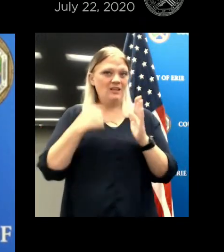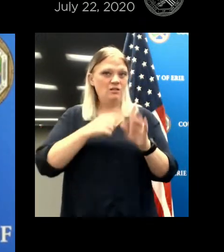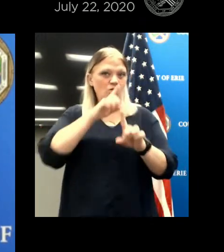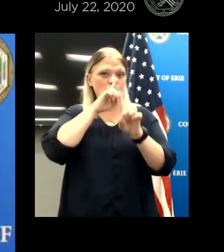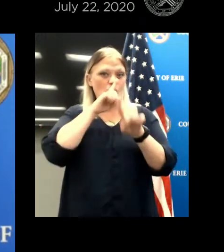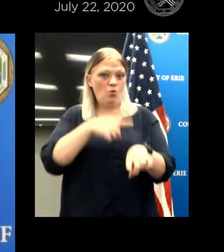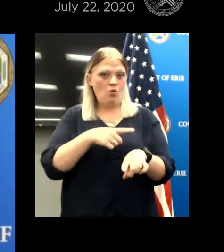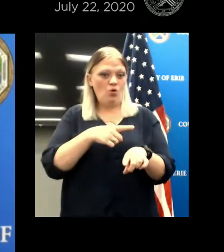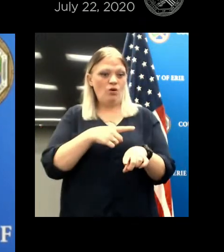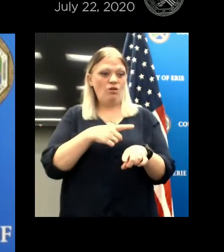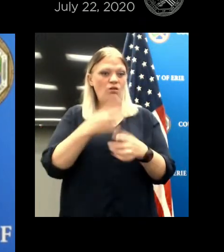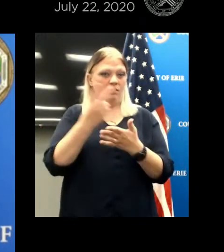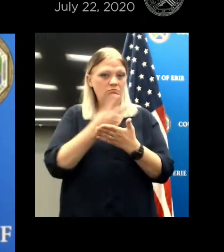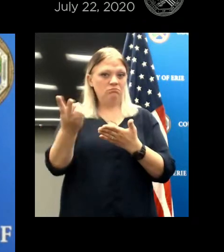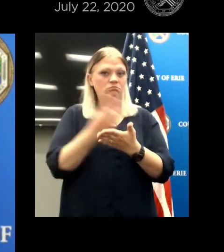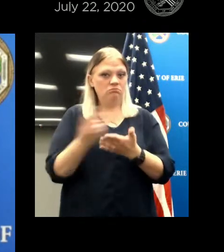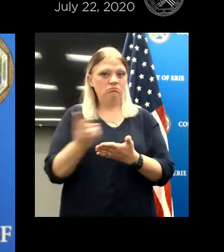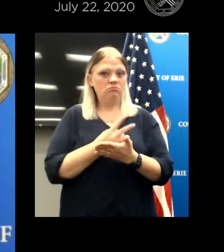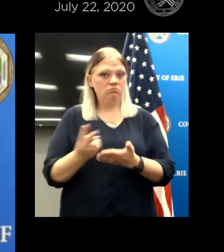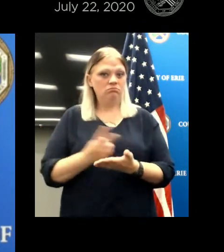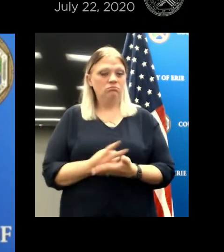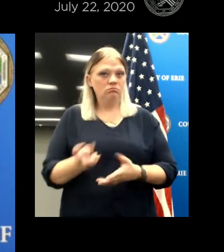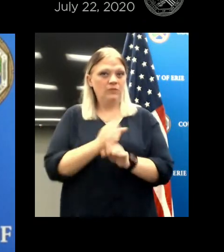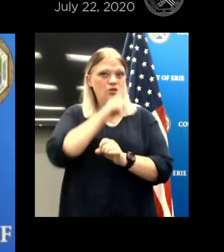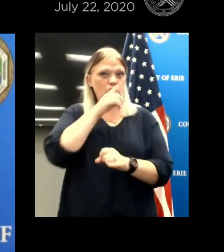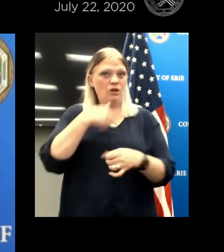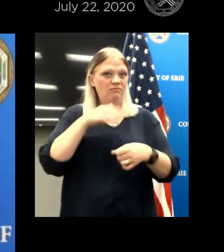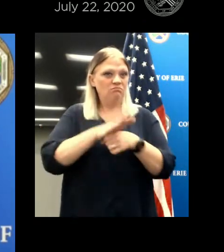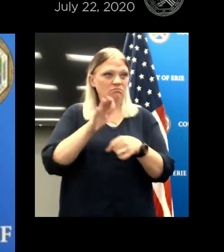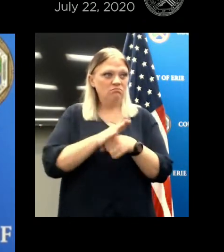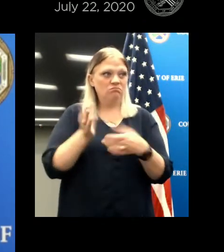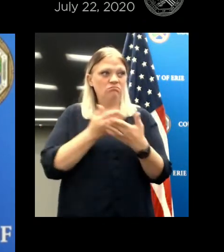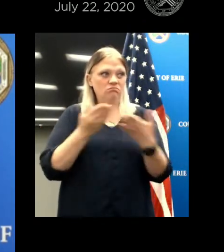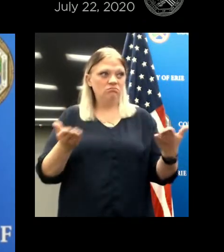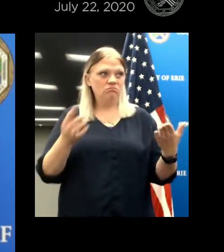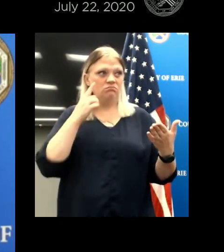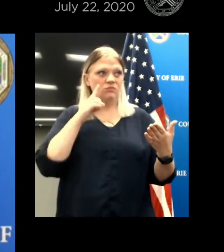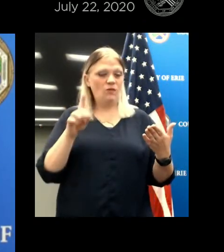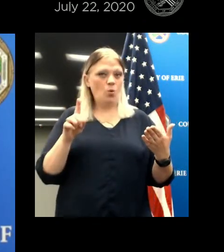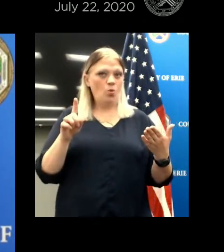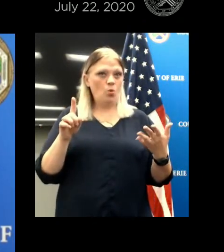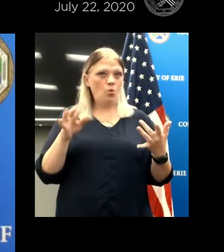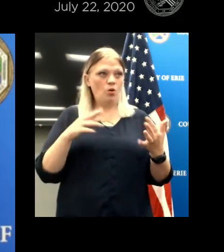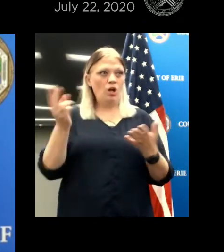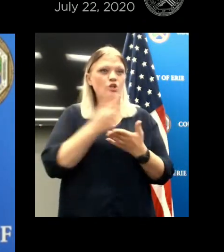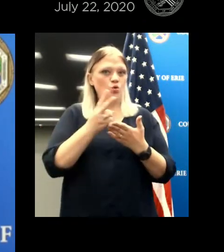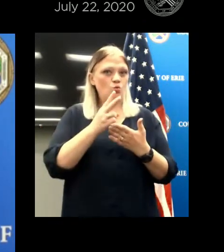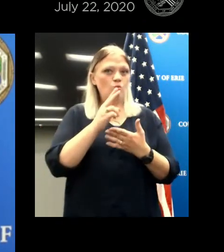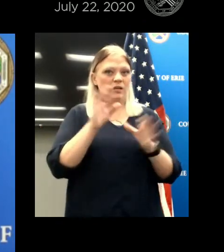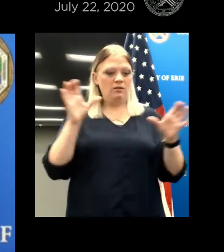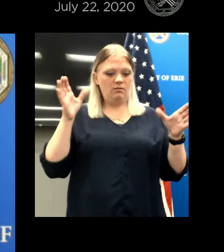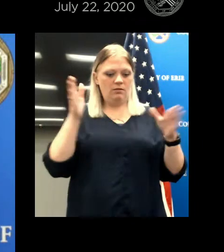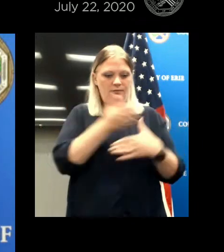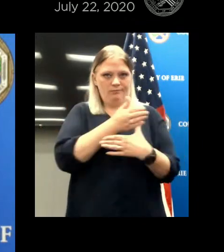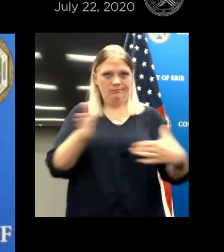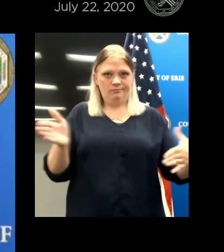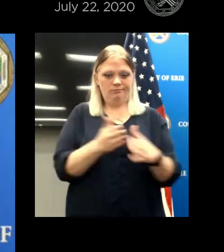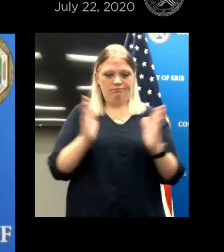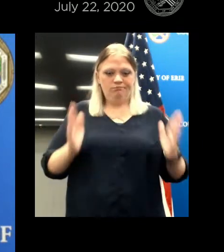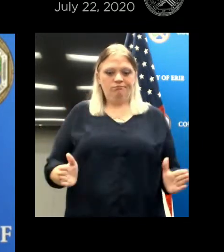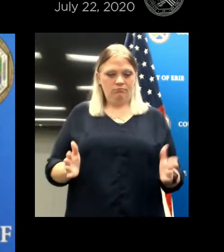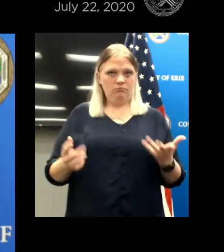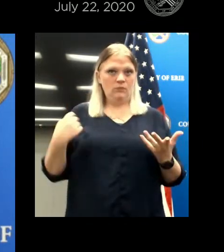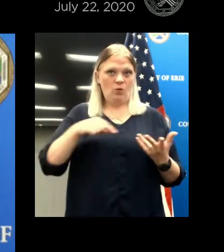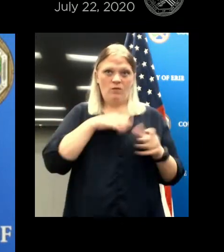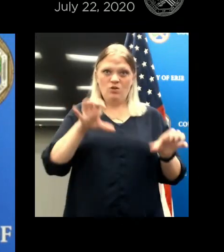order every couple weeks to make sure that we have enough supply for the for a 2-week period, and we've been doing that, and